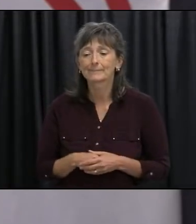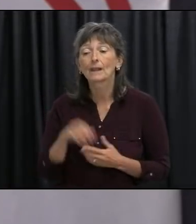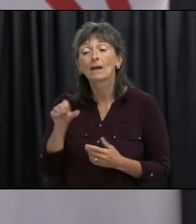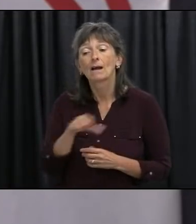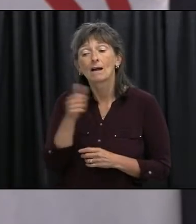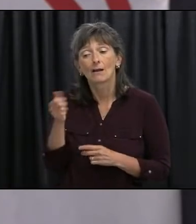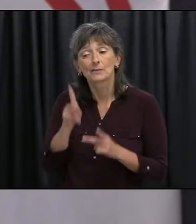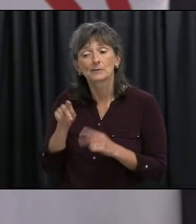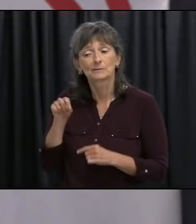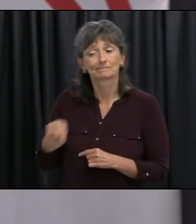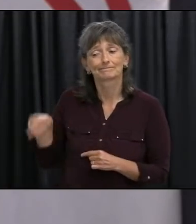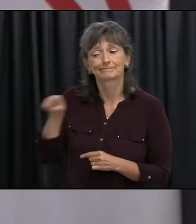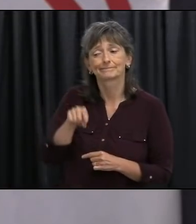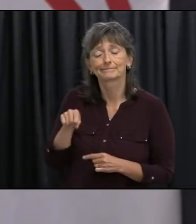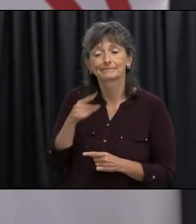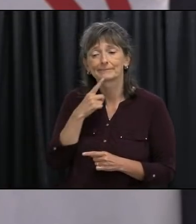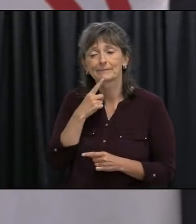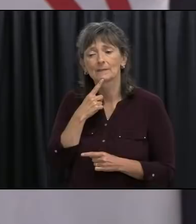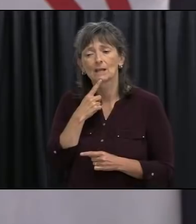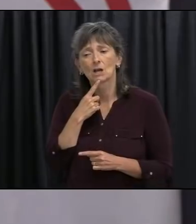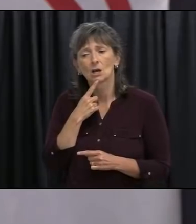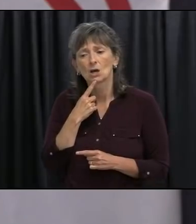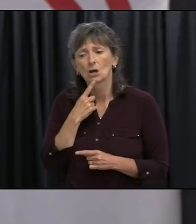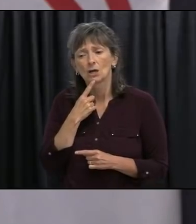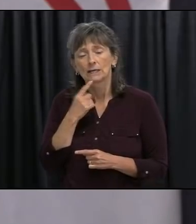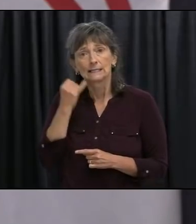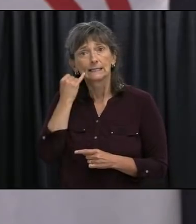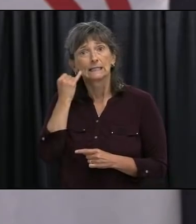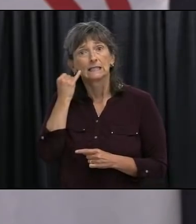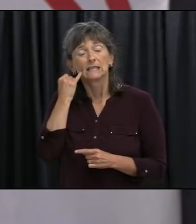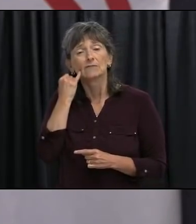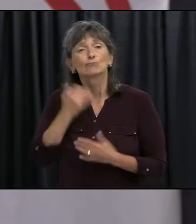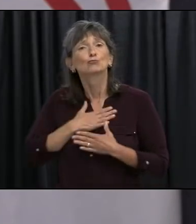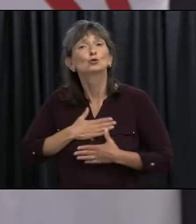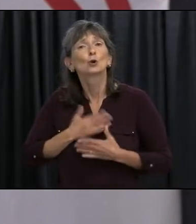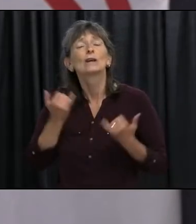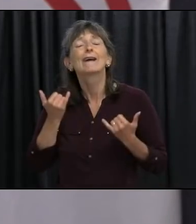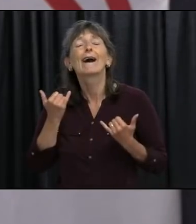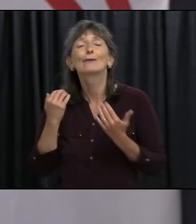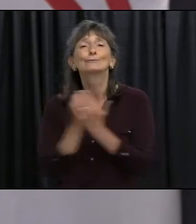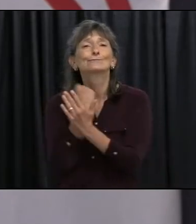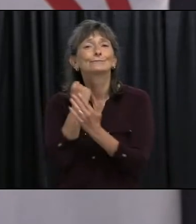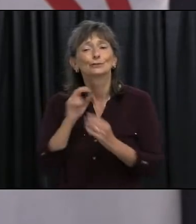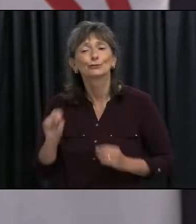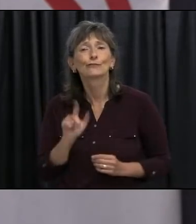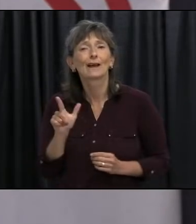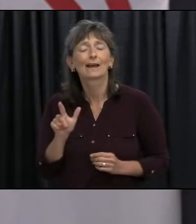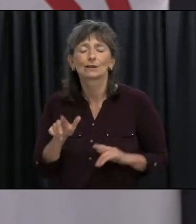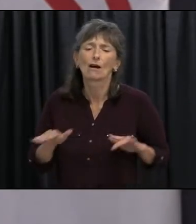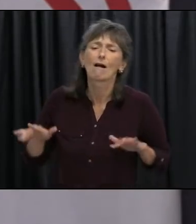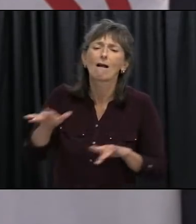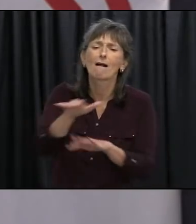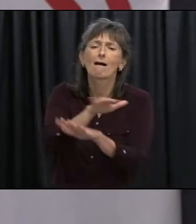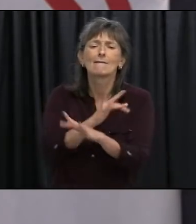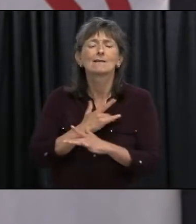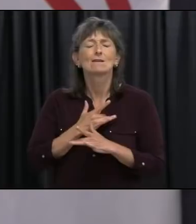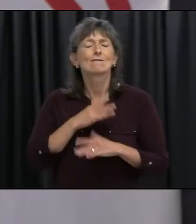that, we were just enjoying our own province this year, so we would